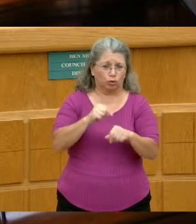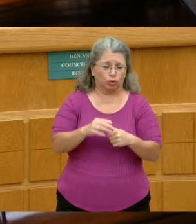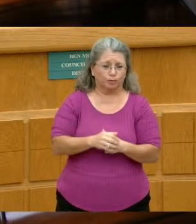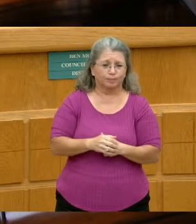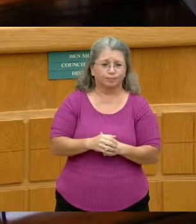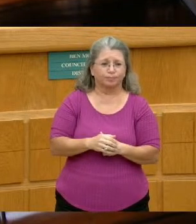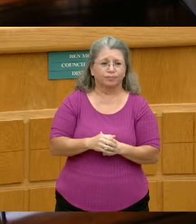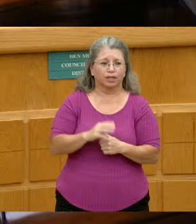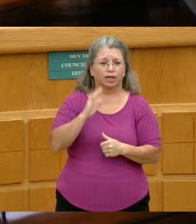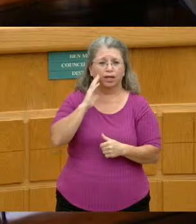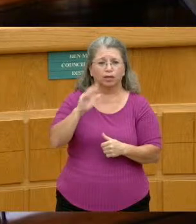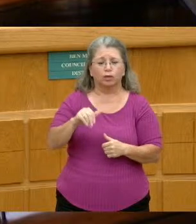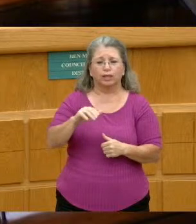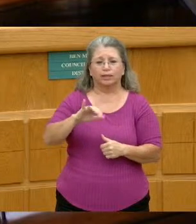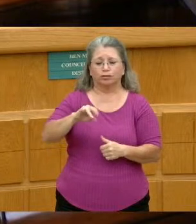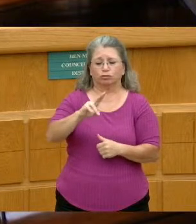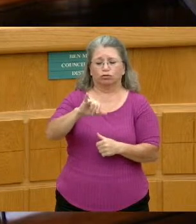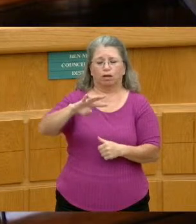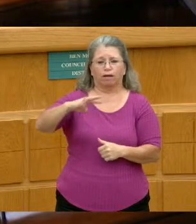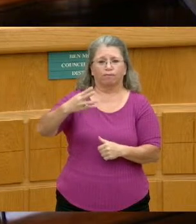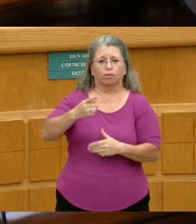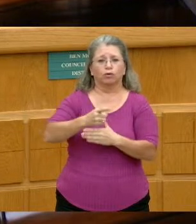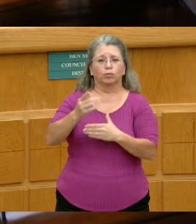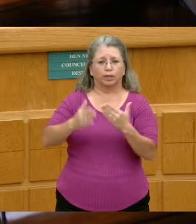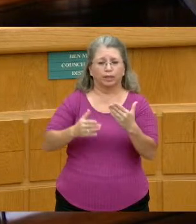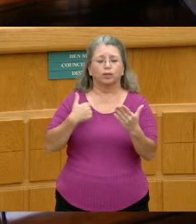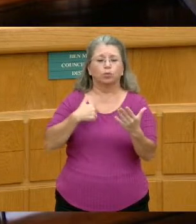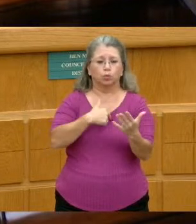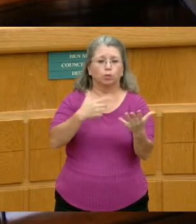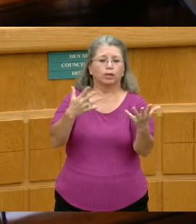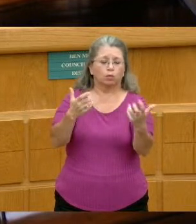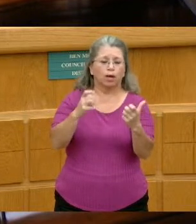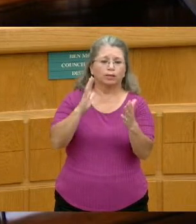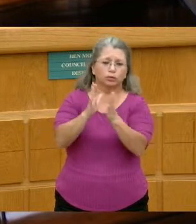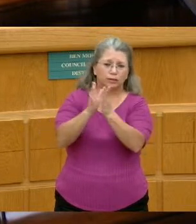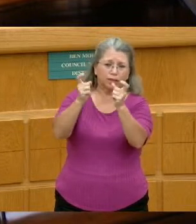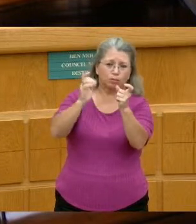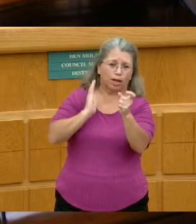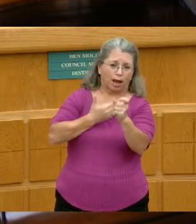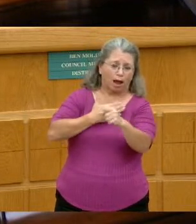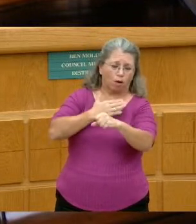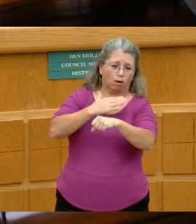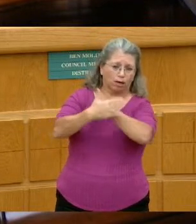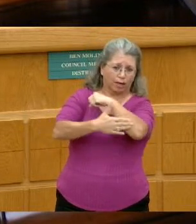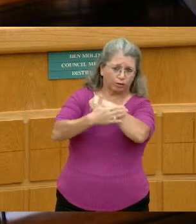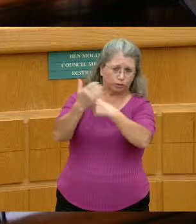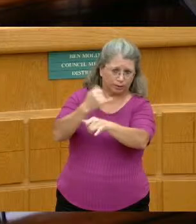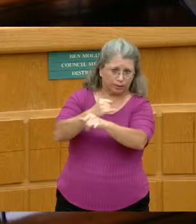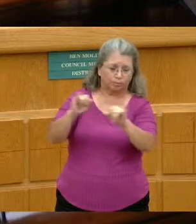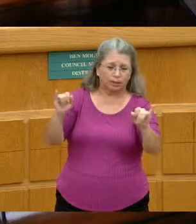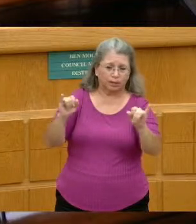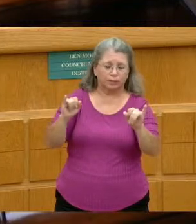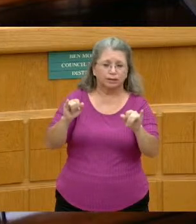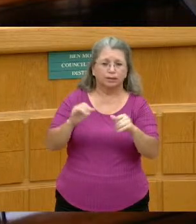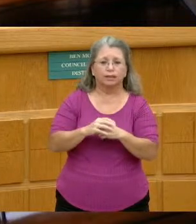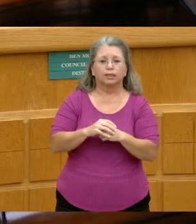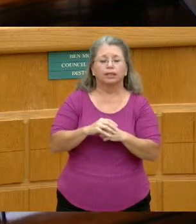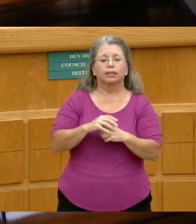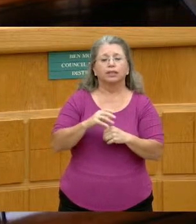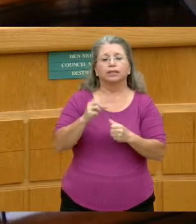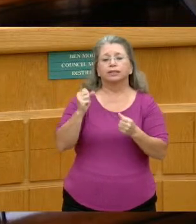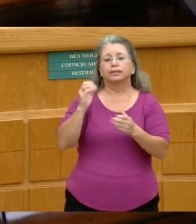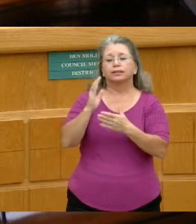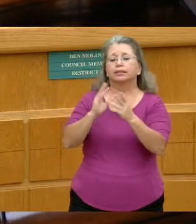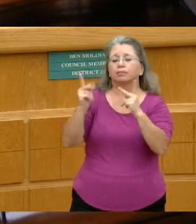for you to celebrate our nation's independence. And many have said that any attempt to restrict access to the beach is an infringement upon their